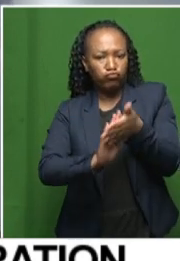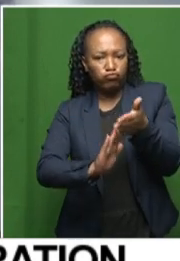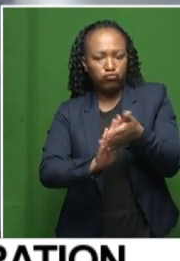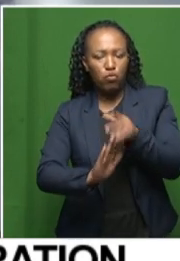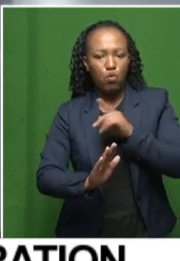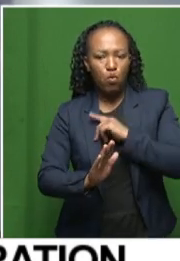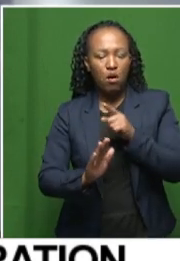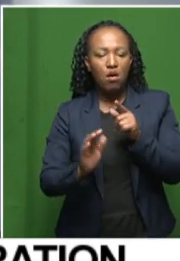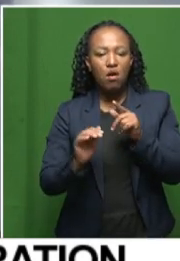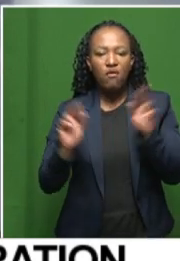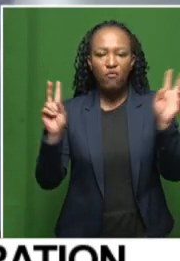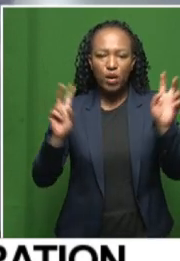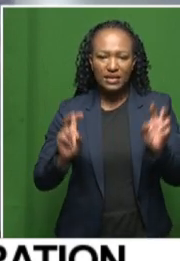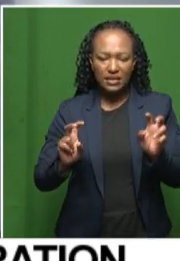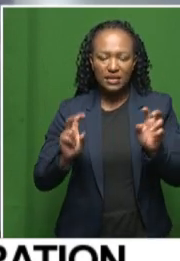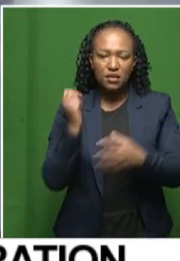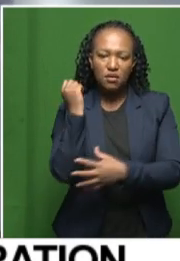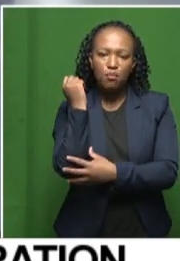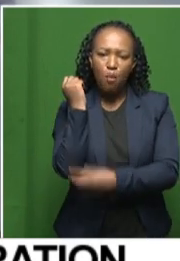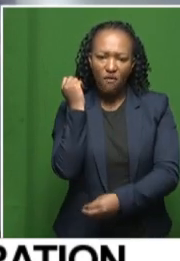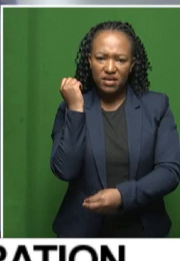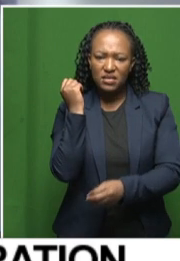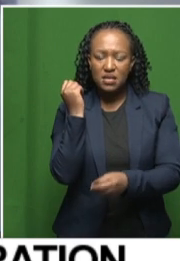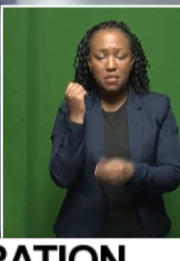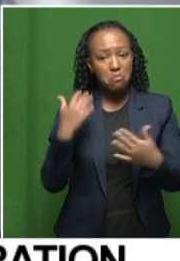end of that energy poverty is obviously pivotal.